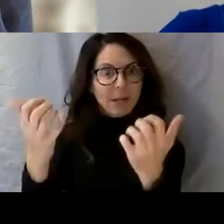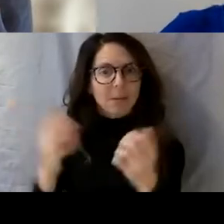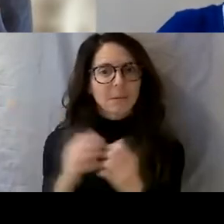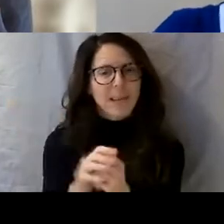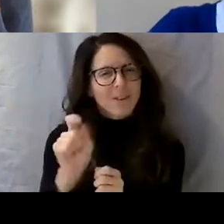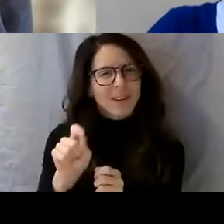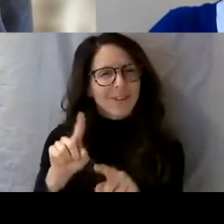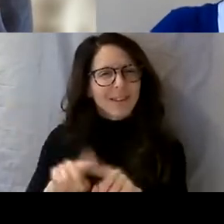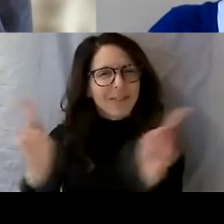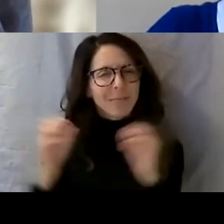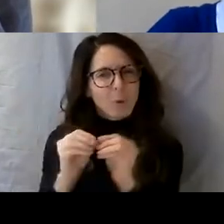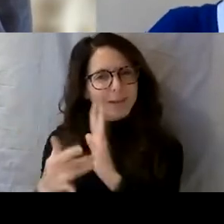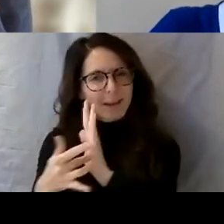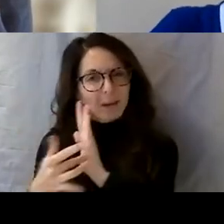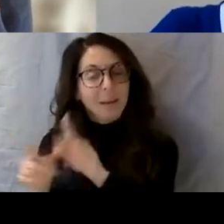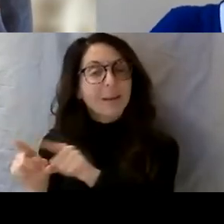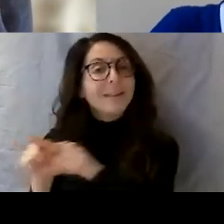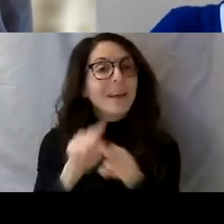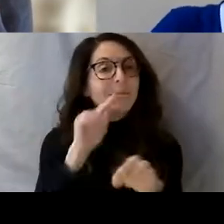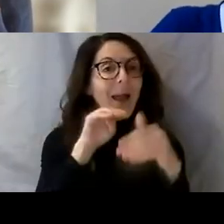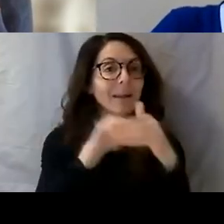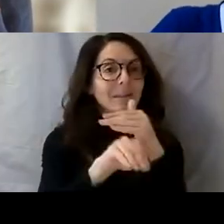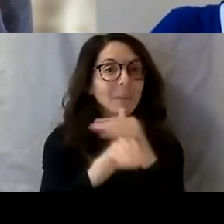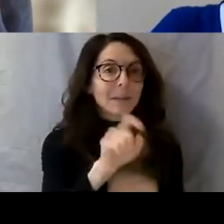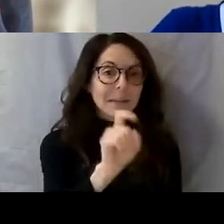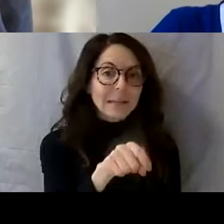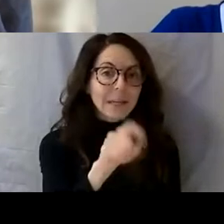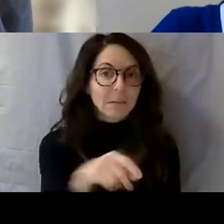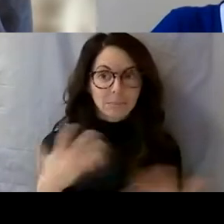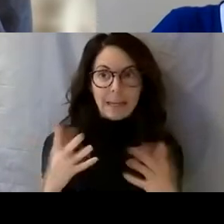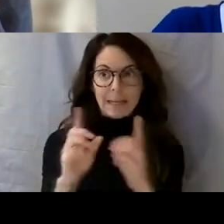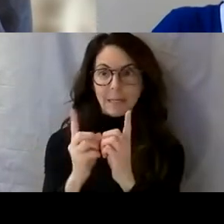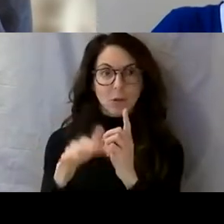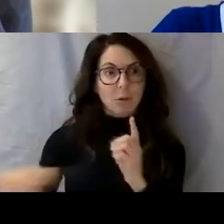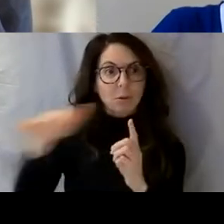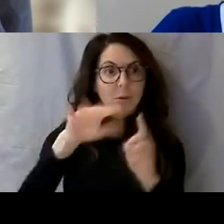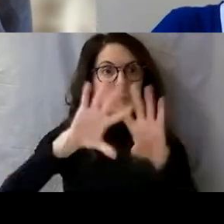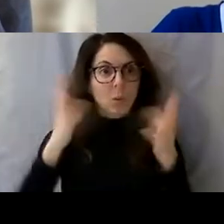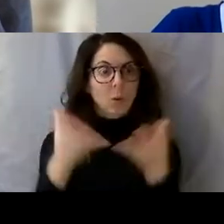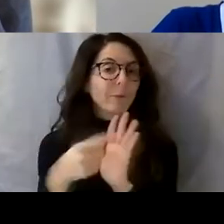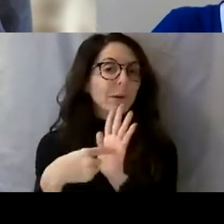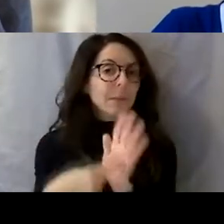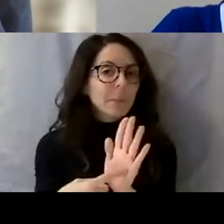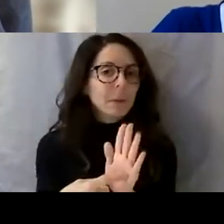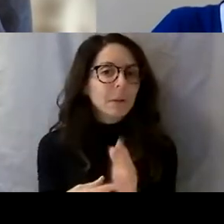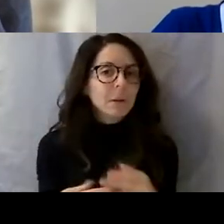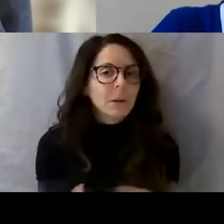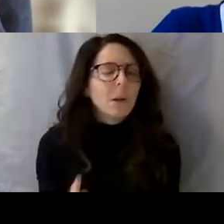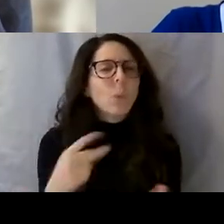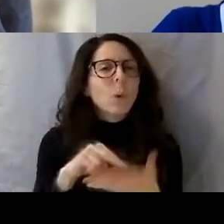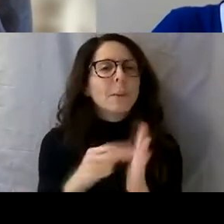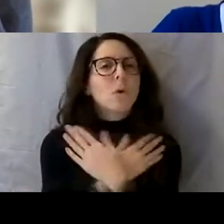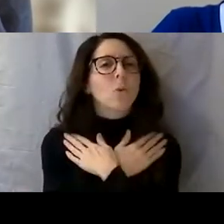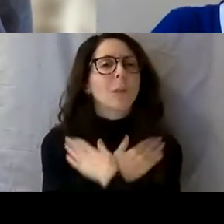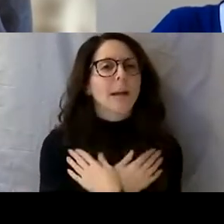side. Same for accessibility needs in a digital setting. For example, what is a relaxed performance